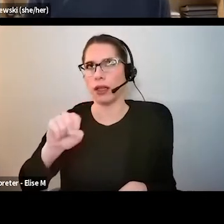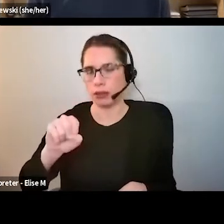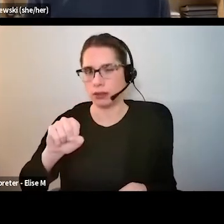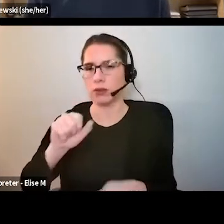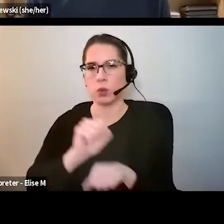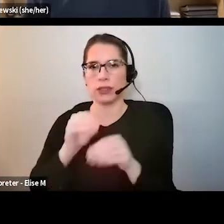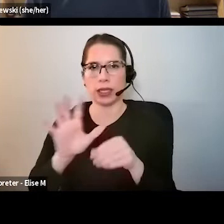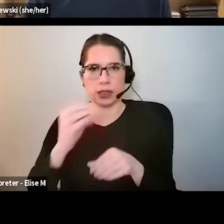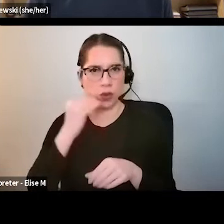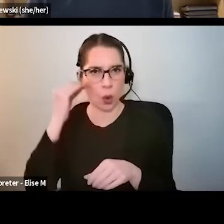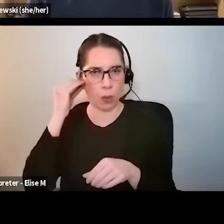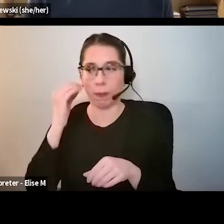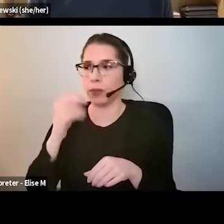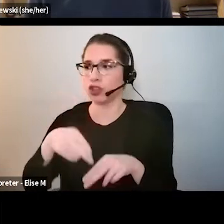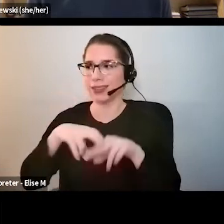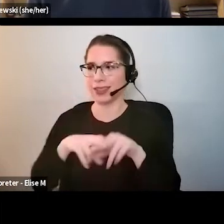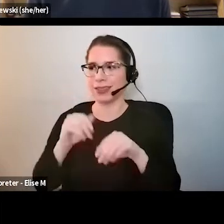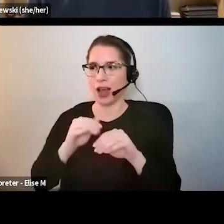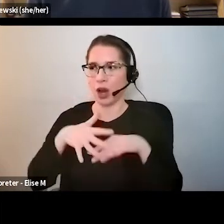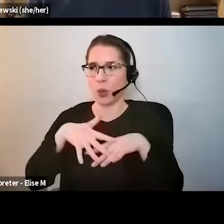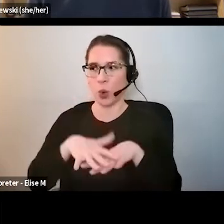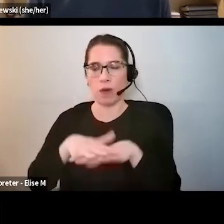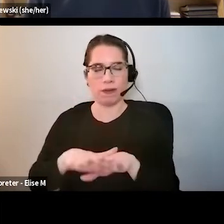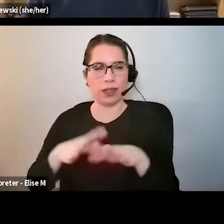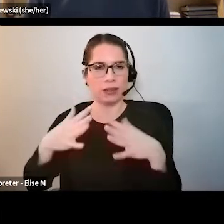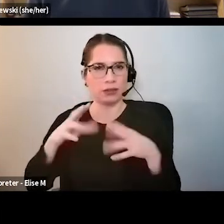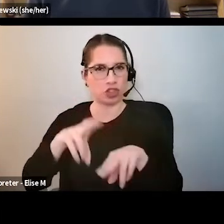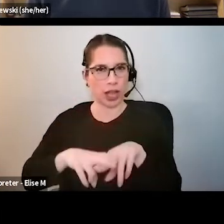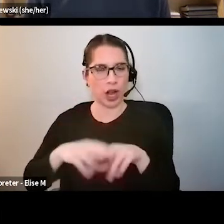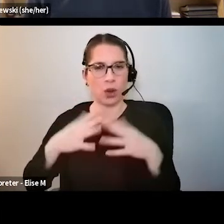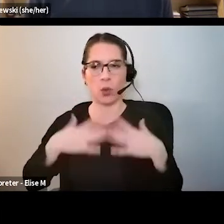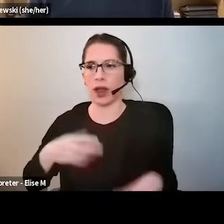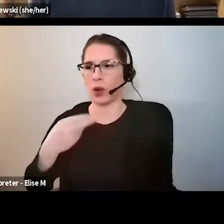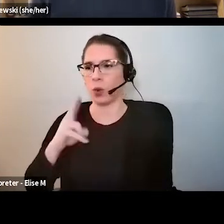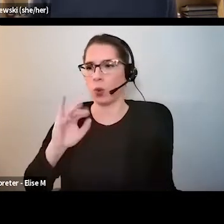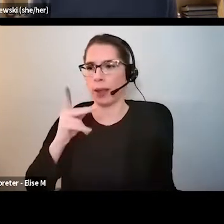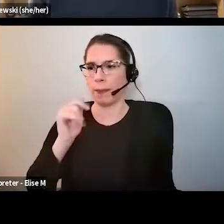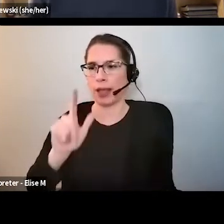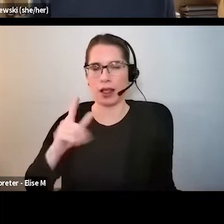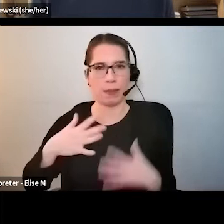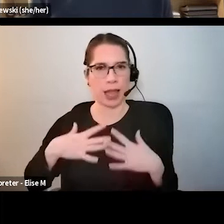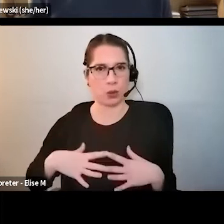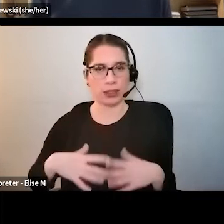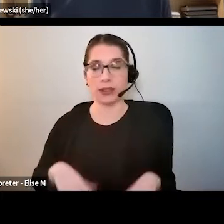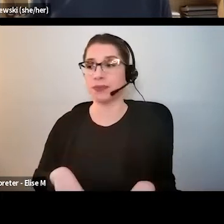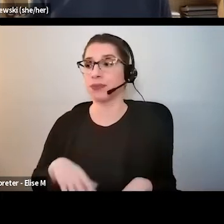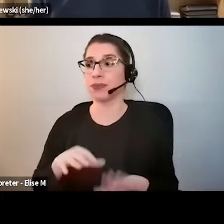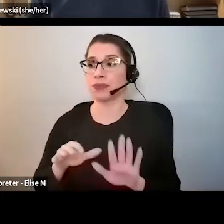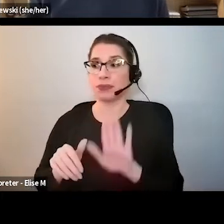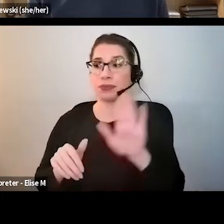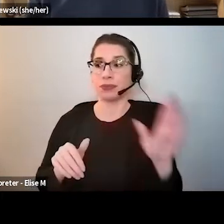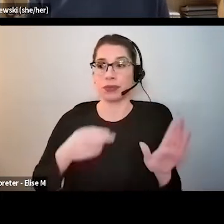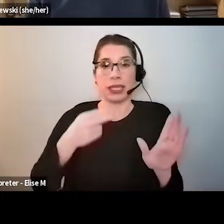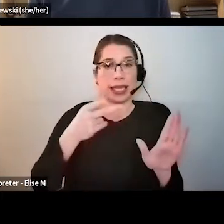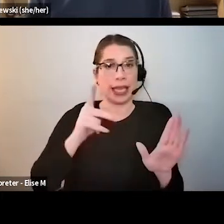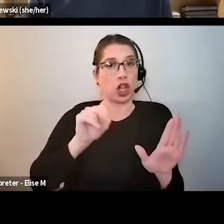and painted chair wearing a huipil blouse. In a work like Healer on the left,